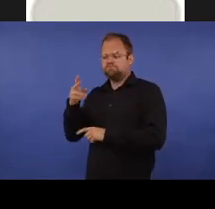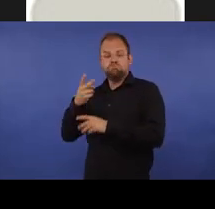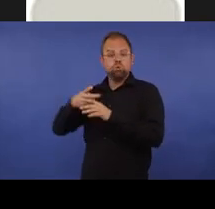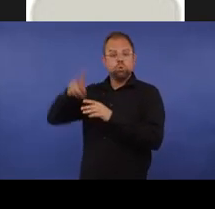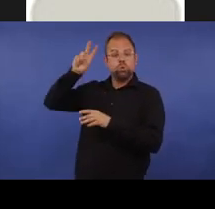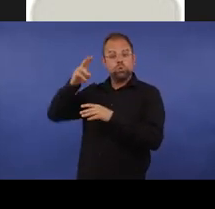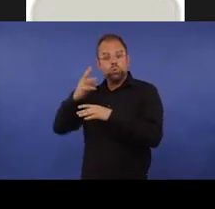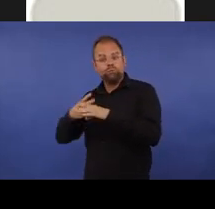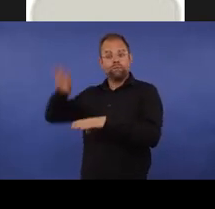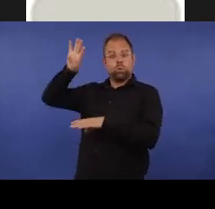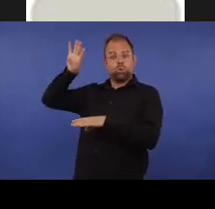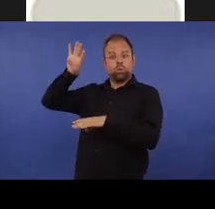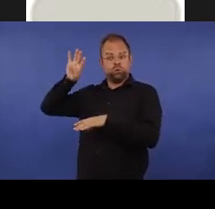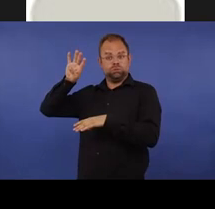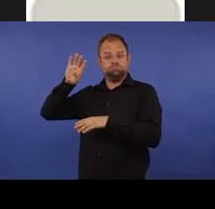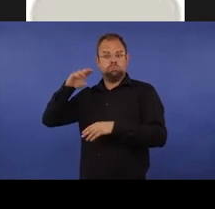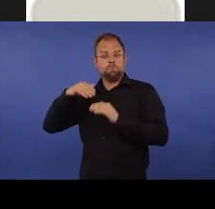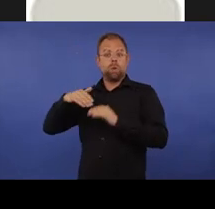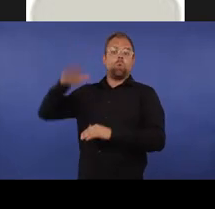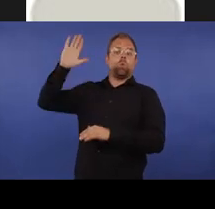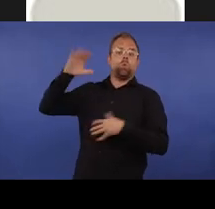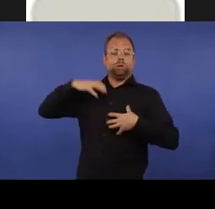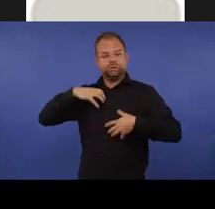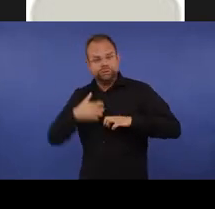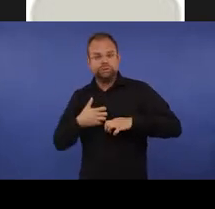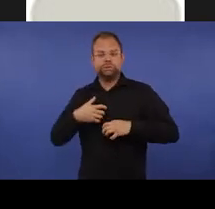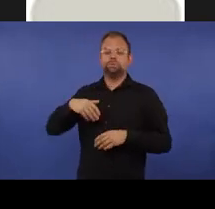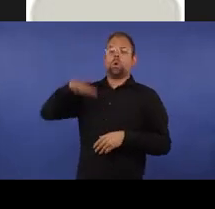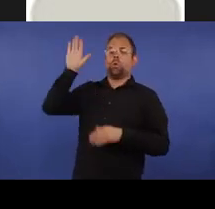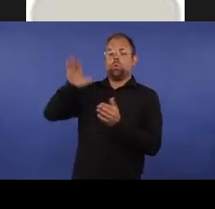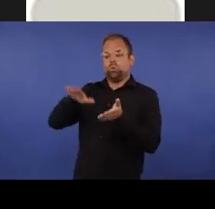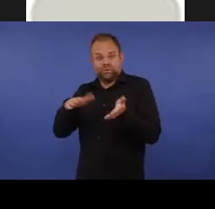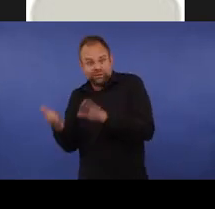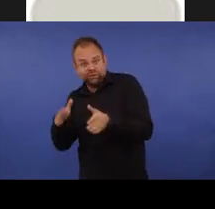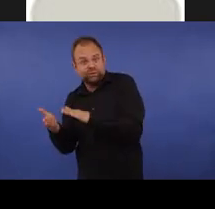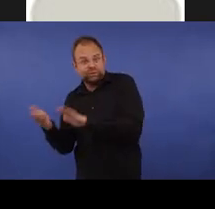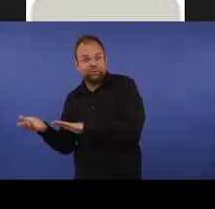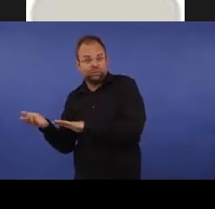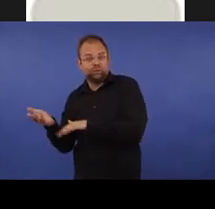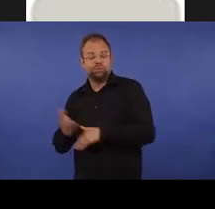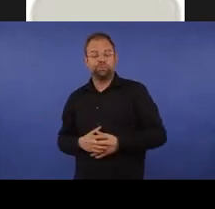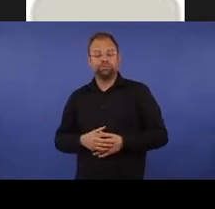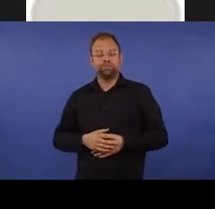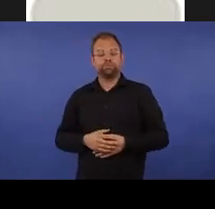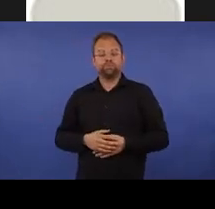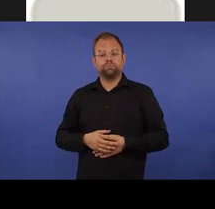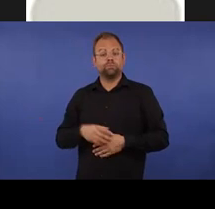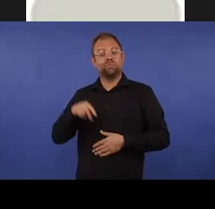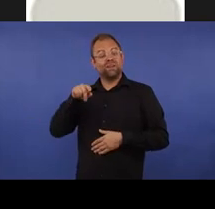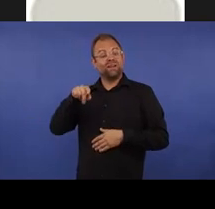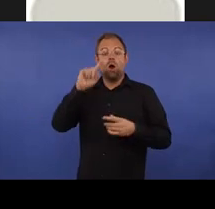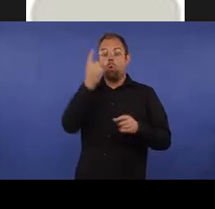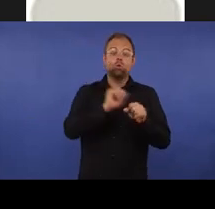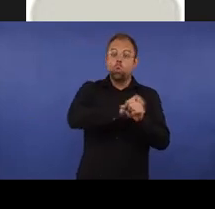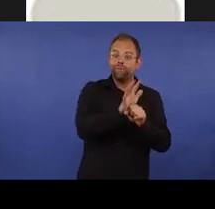disasters, during any disasters. And due to the pandemic, these deaths, that number has increased.